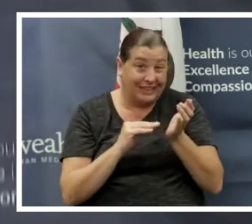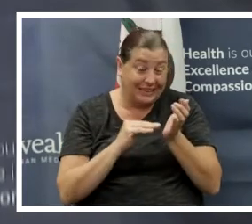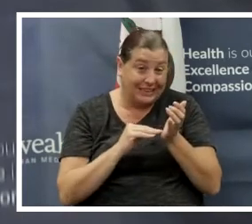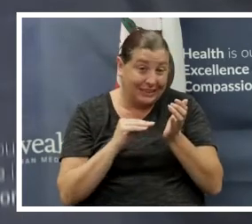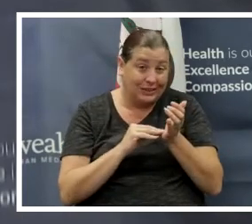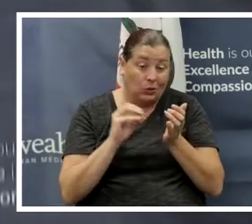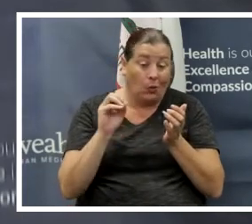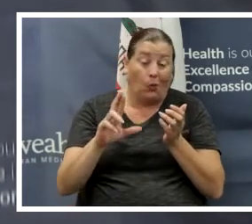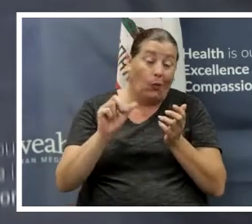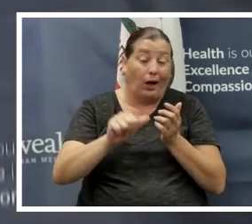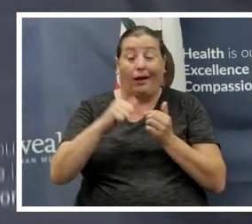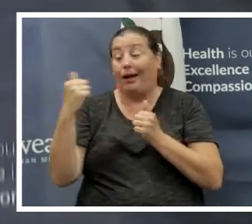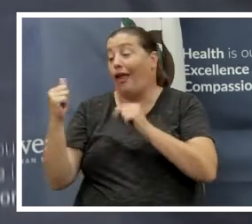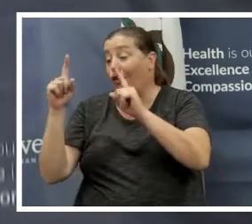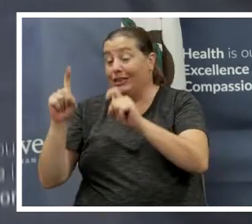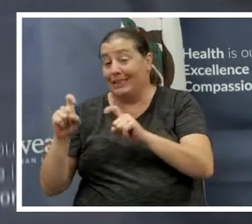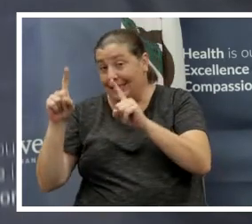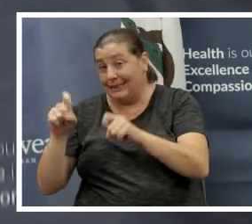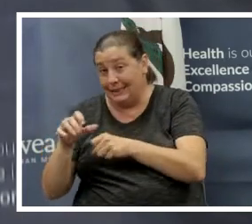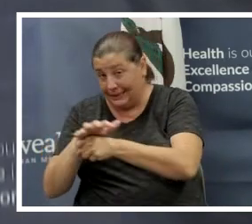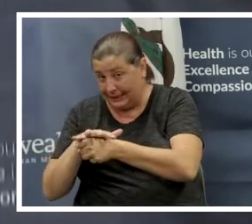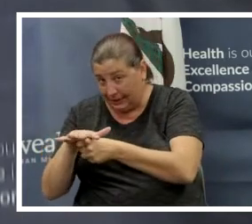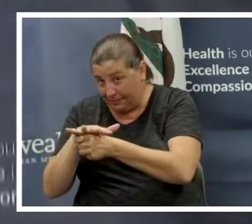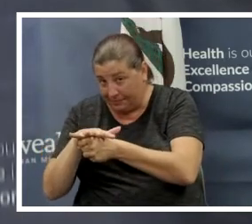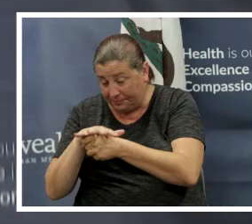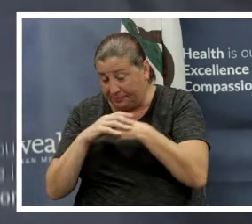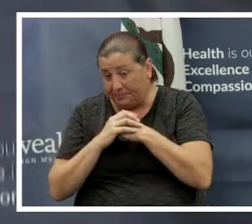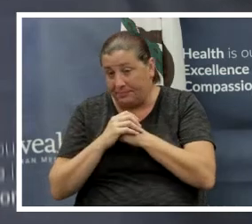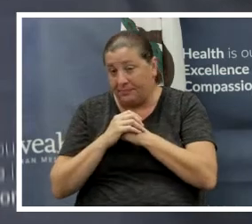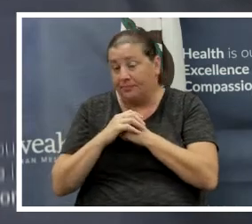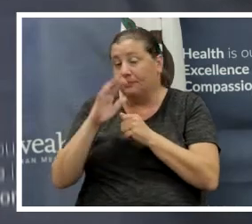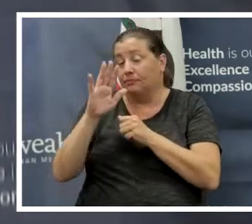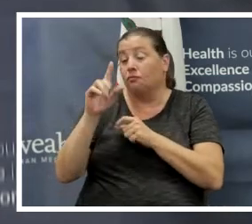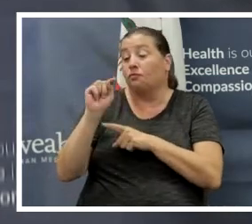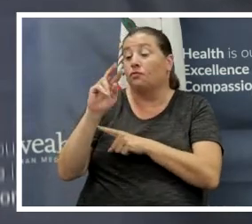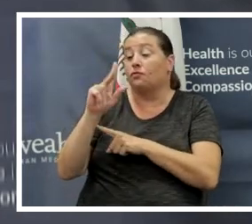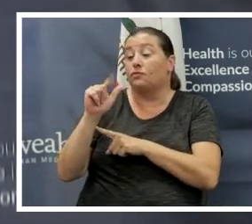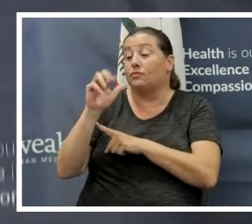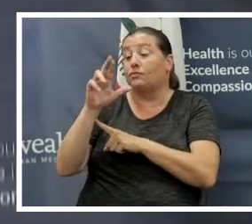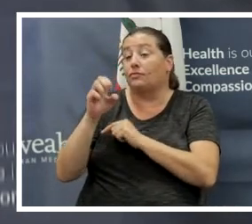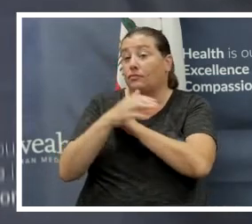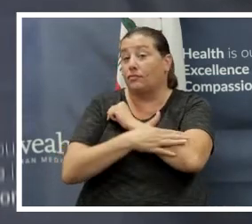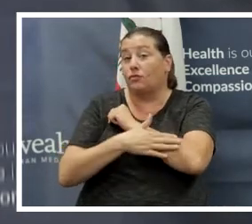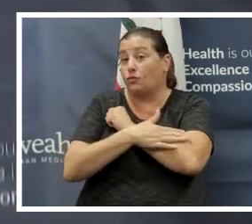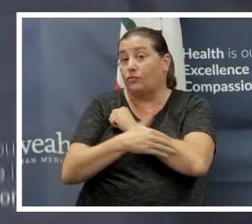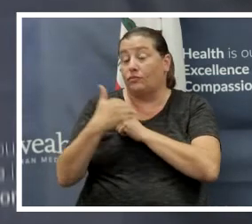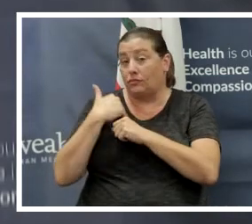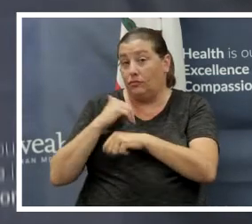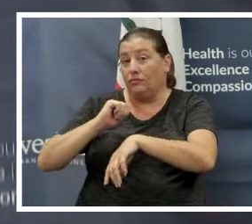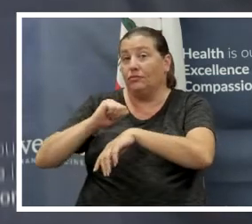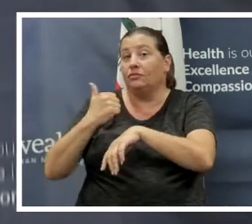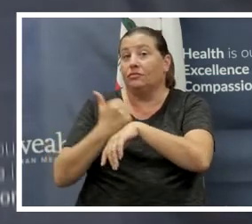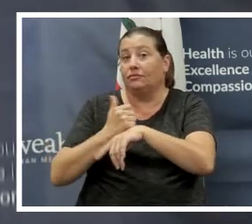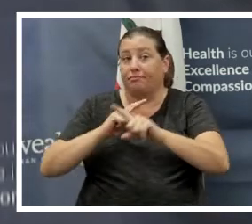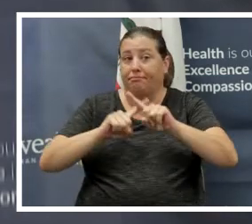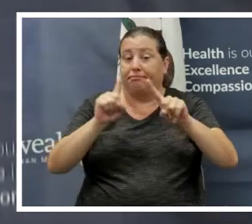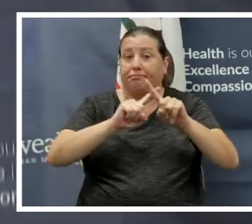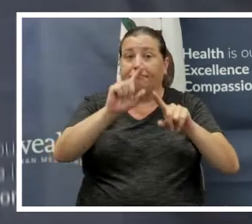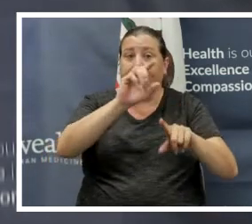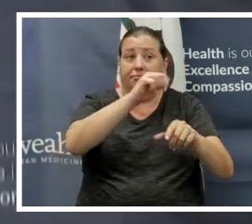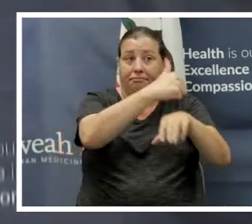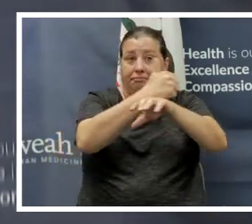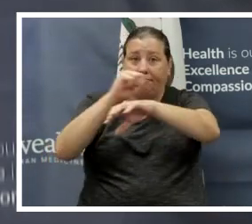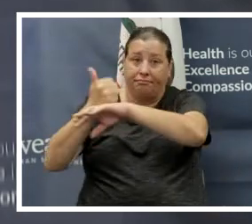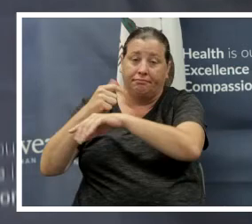or another testing site, so excuse me, Tulare County has set up specimen collection sites in Dainuba